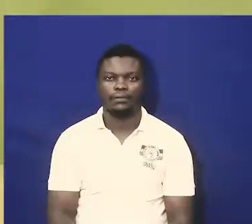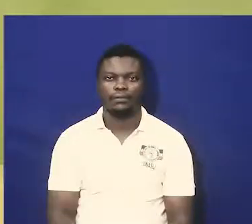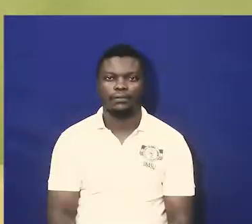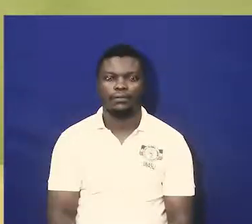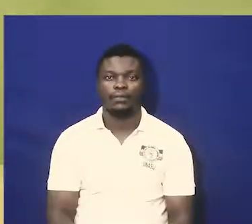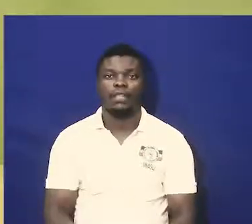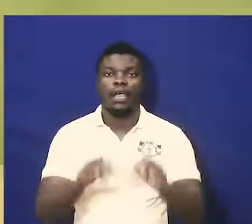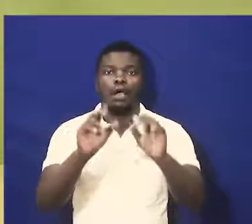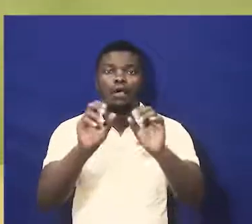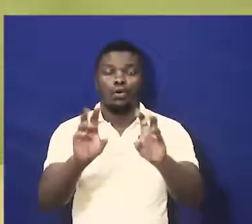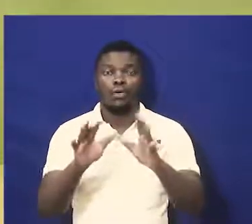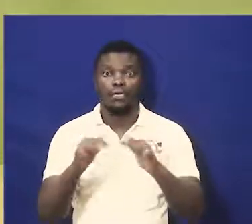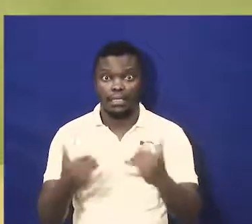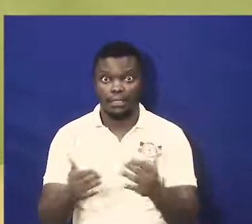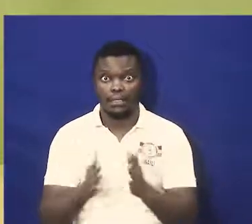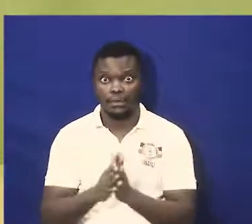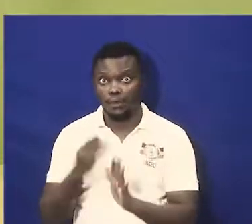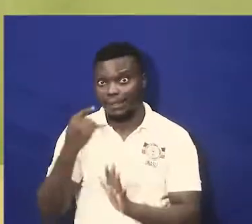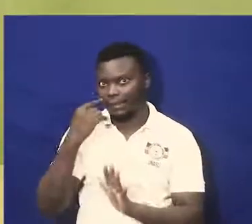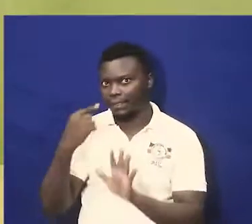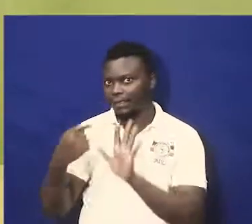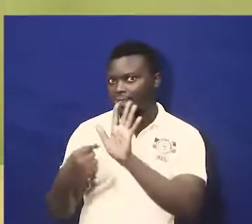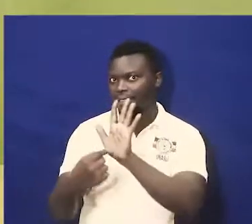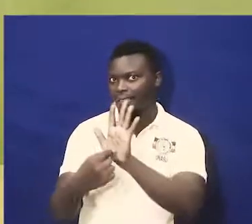Okay, let's have a look at an example.